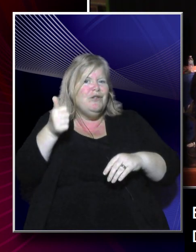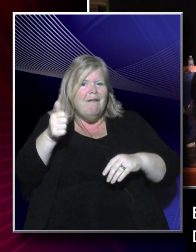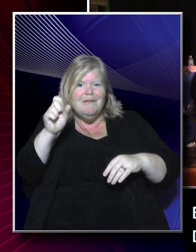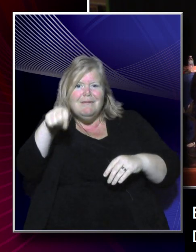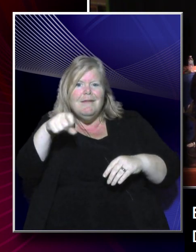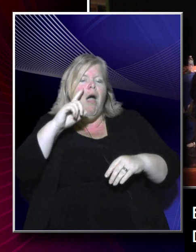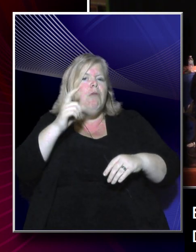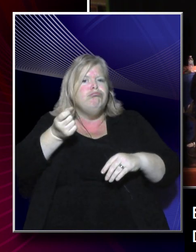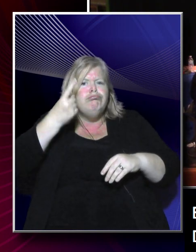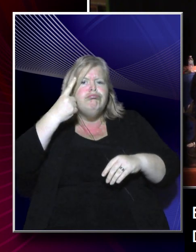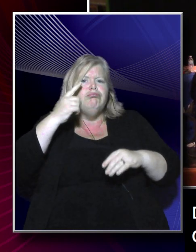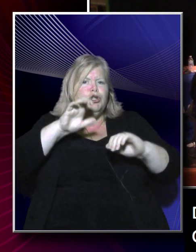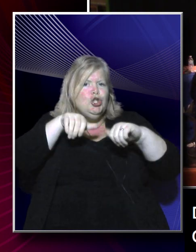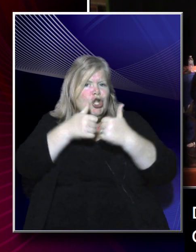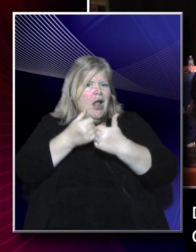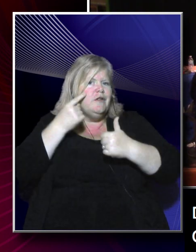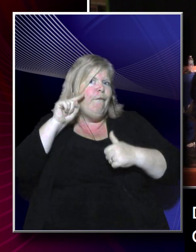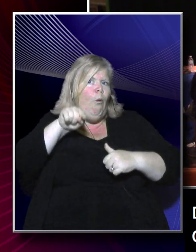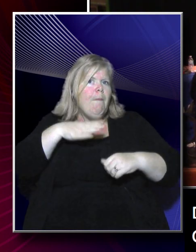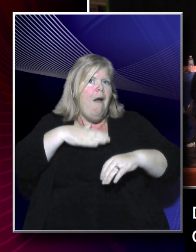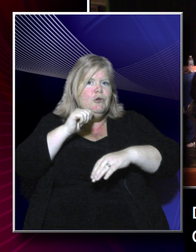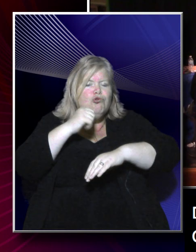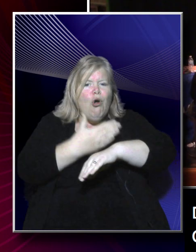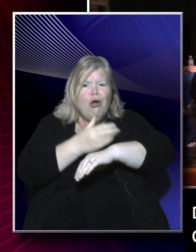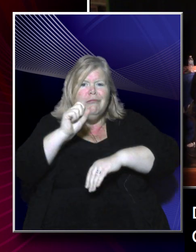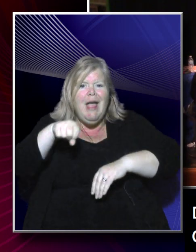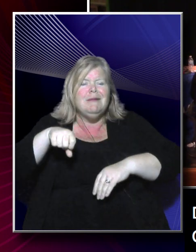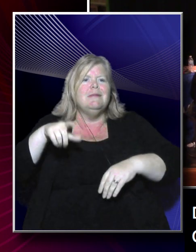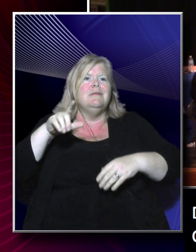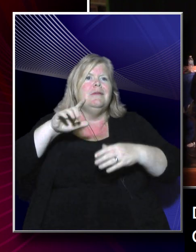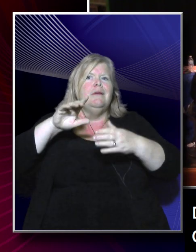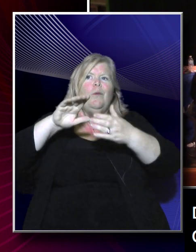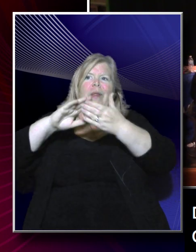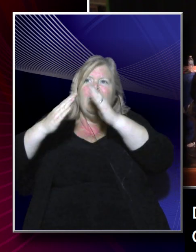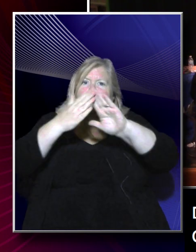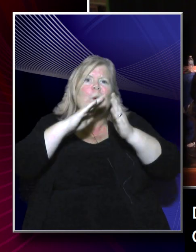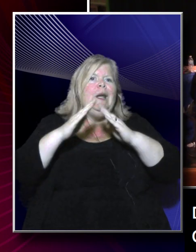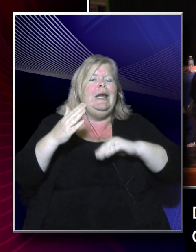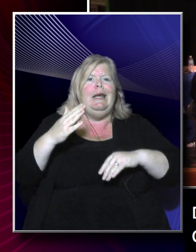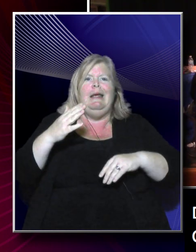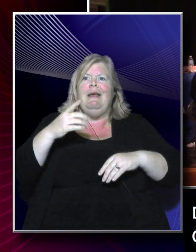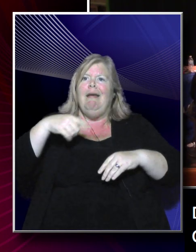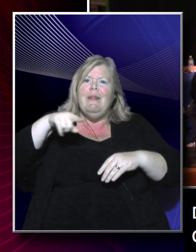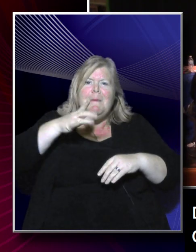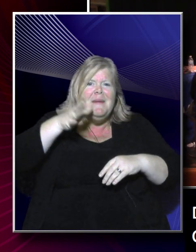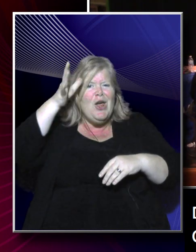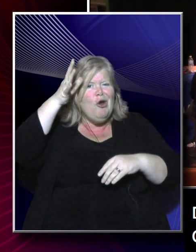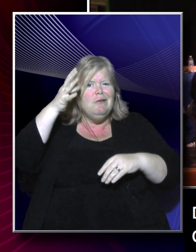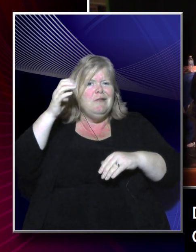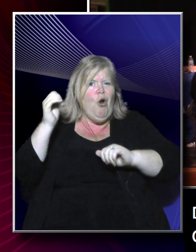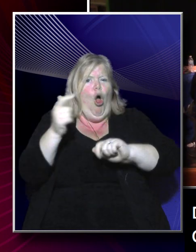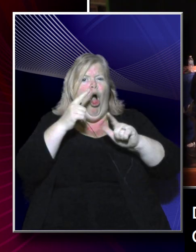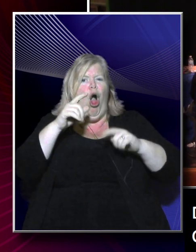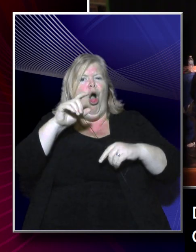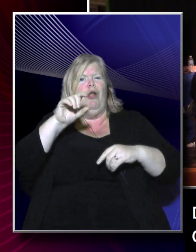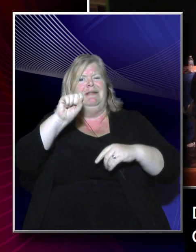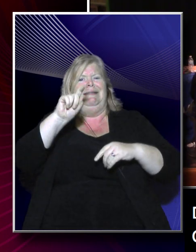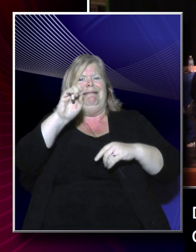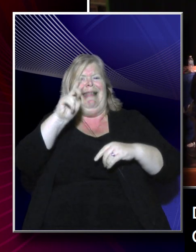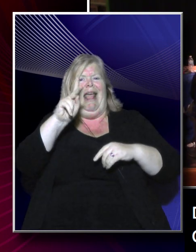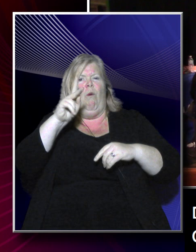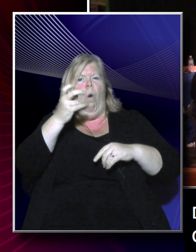understand the challenges for her, the community, parents, and all stakeholders involved. My